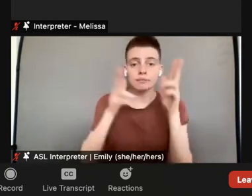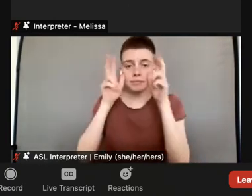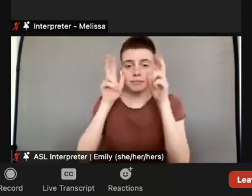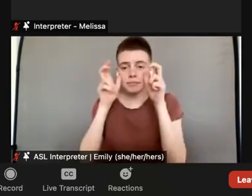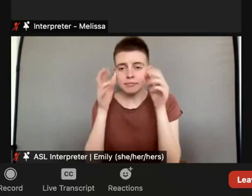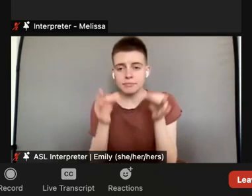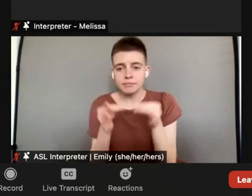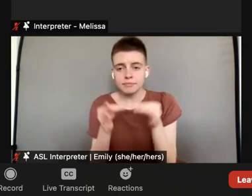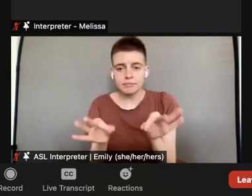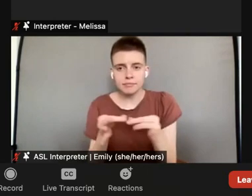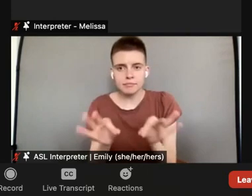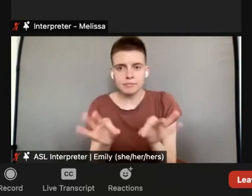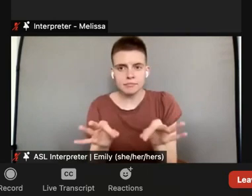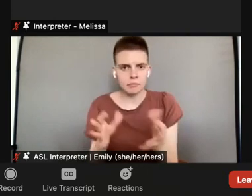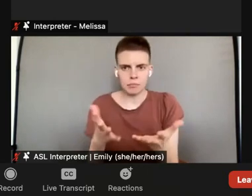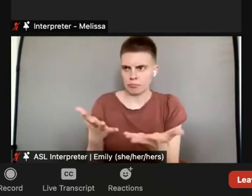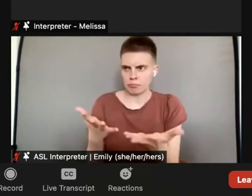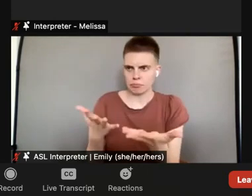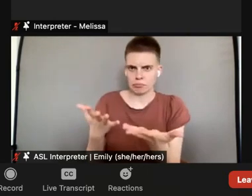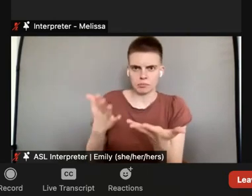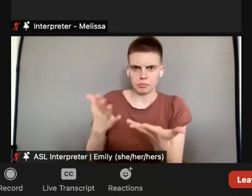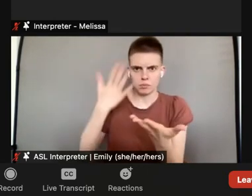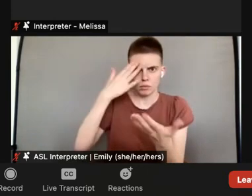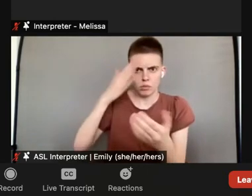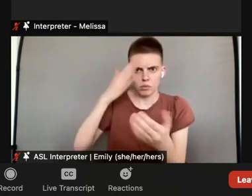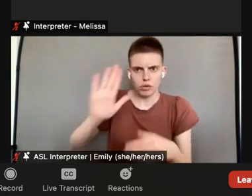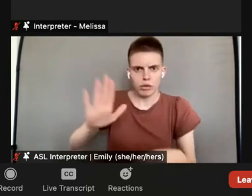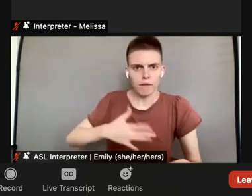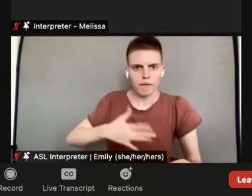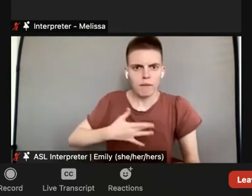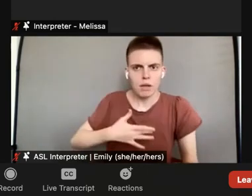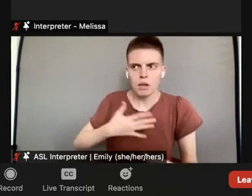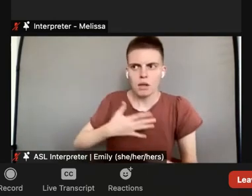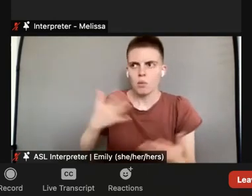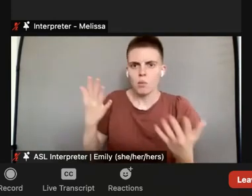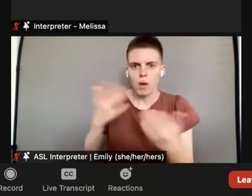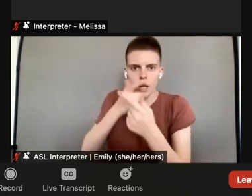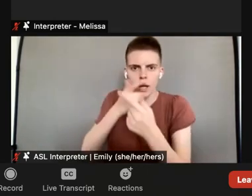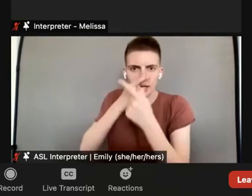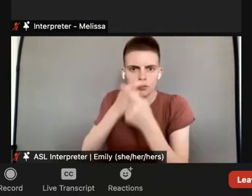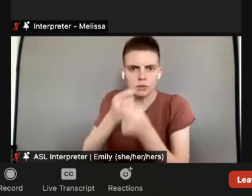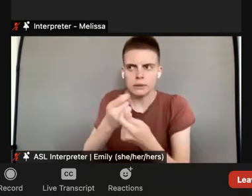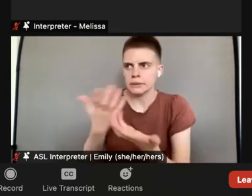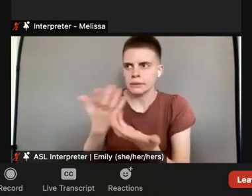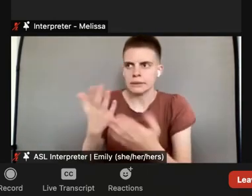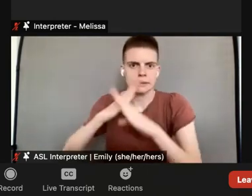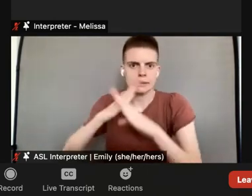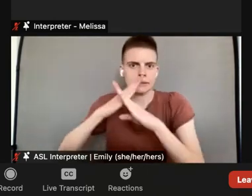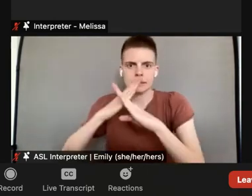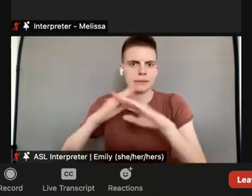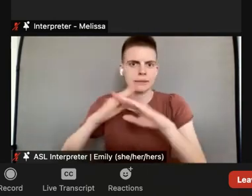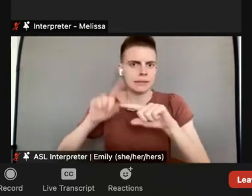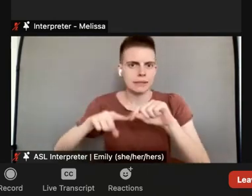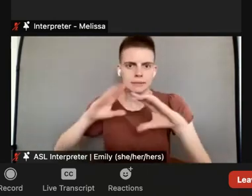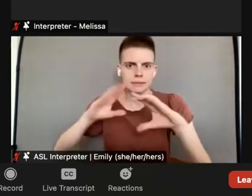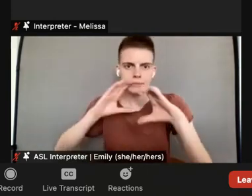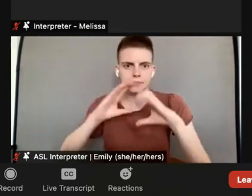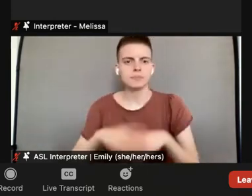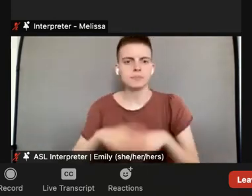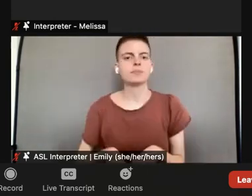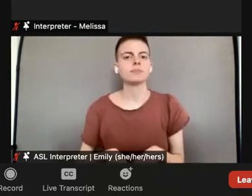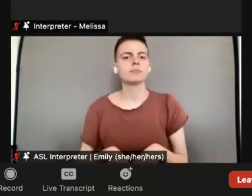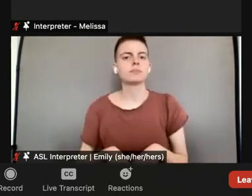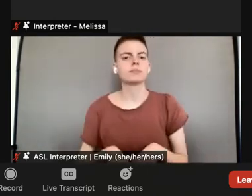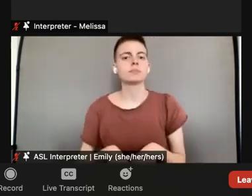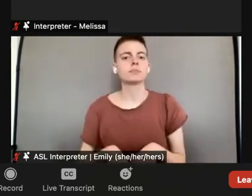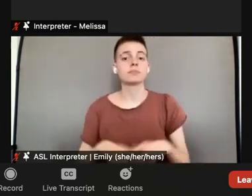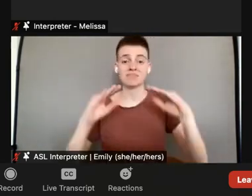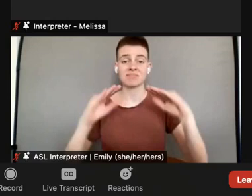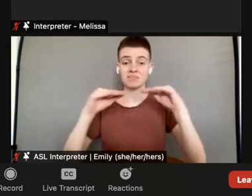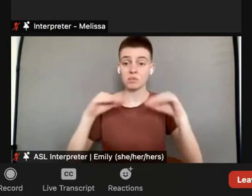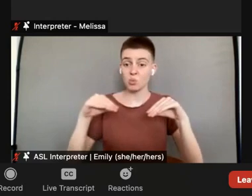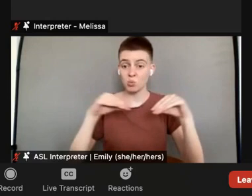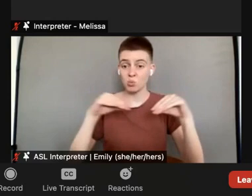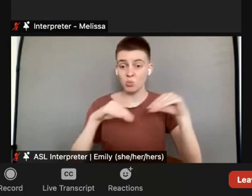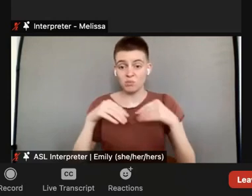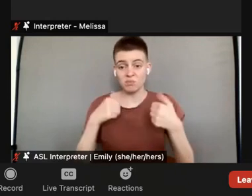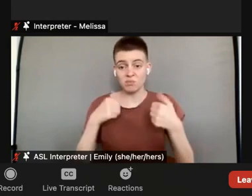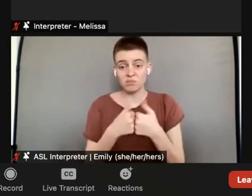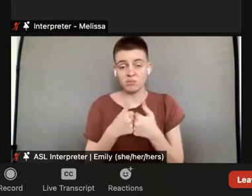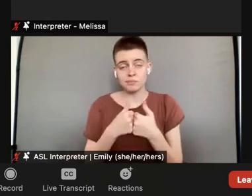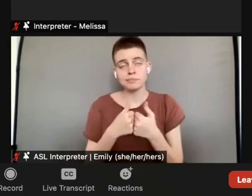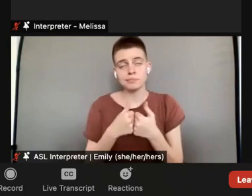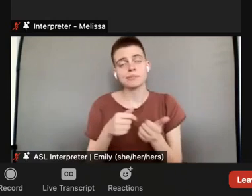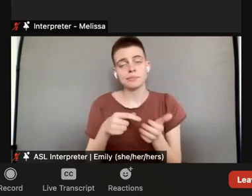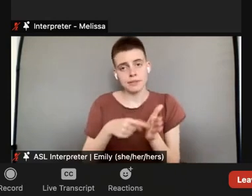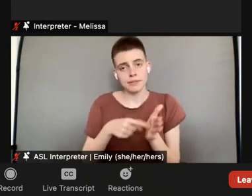the child's trying to express to us, what they're interested in. Sometimes if there are motor challenges, we just do need adult